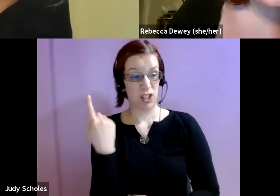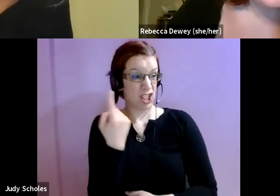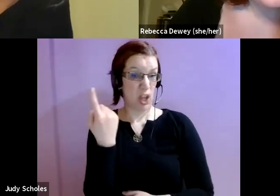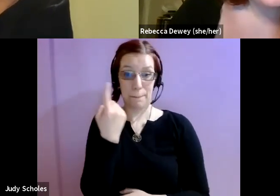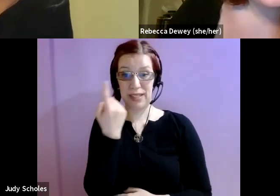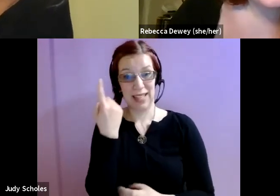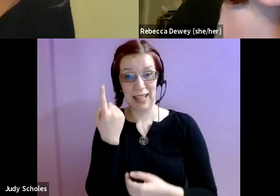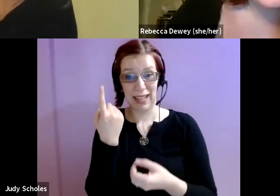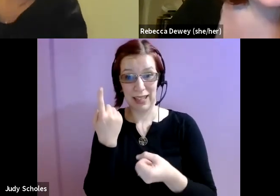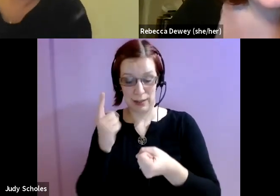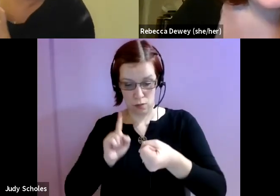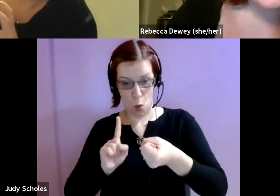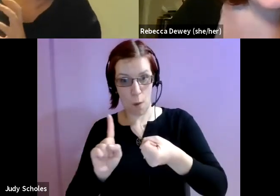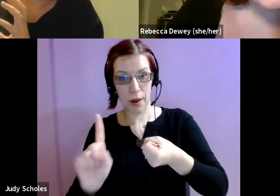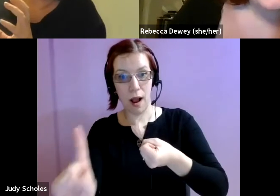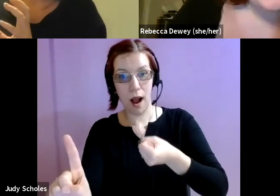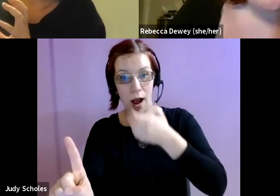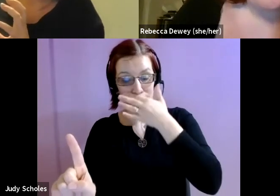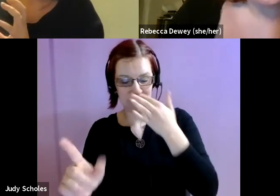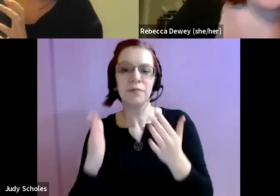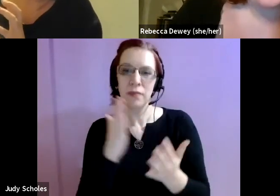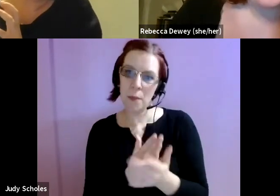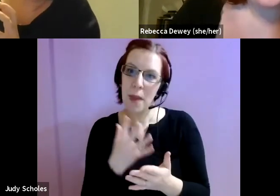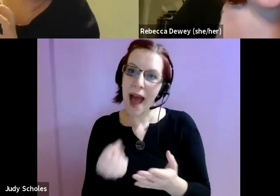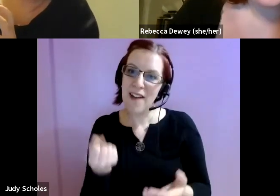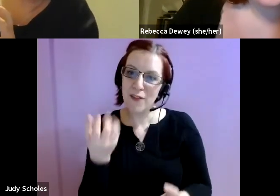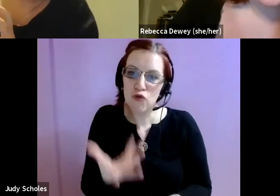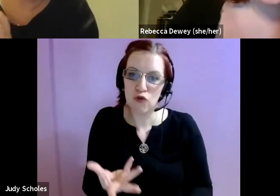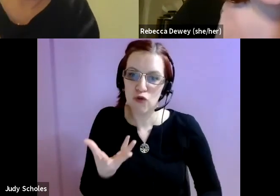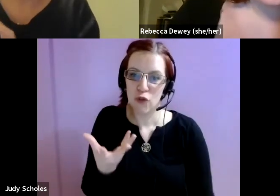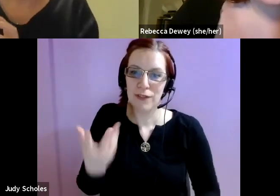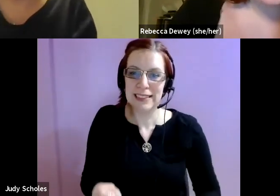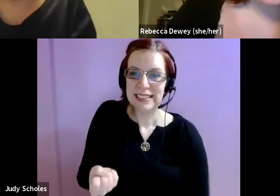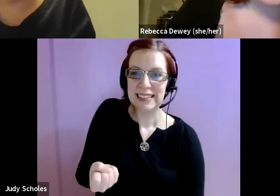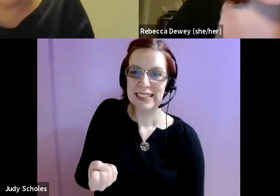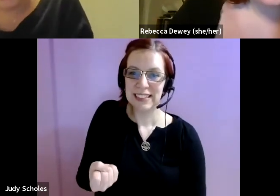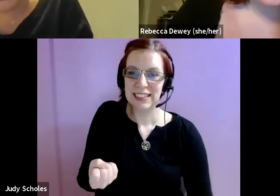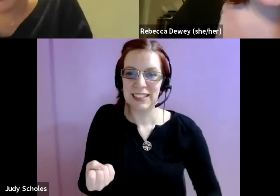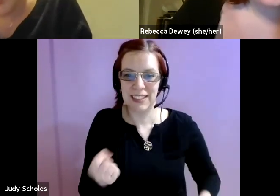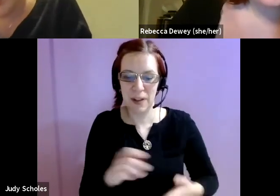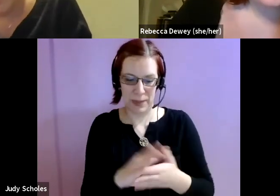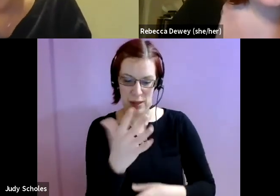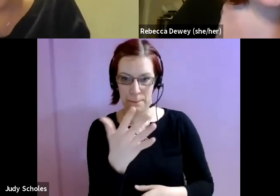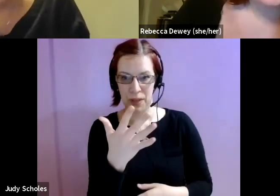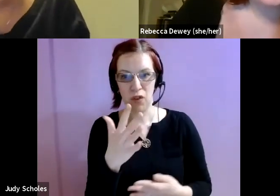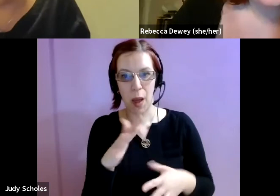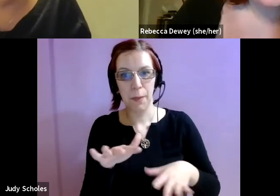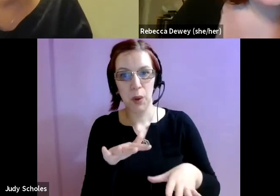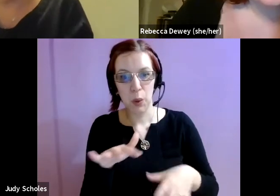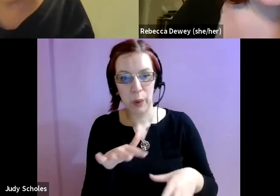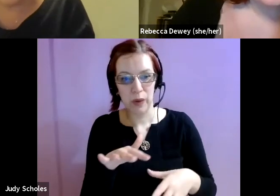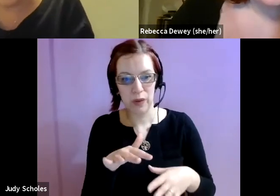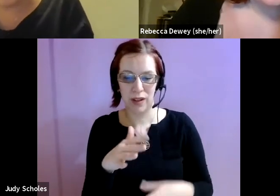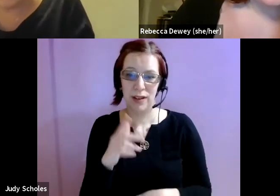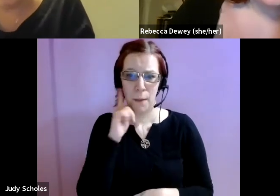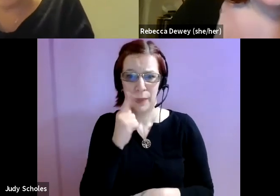suspended test masses exert a gravitational pull on them and cause them to move. Now people only walk slowly. They don't run 100